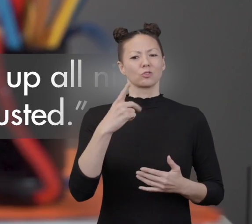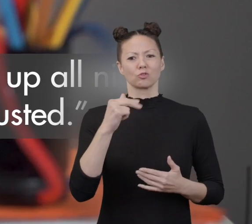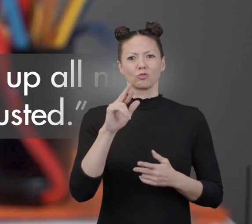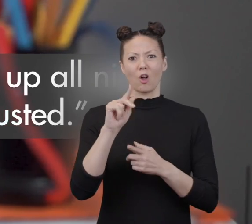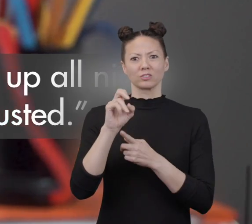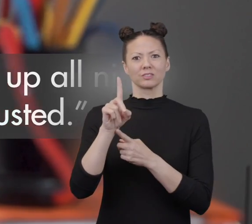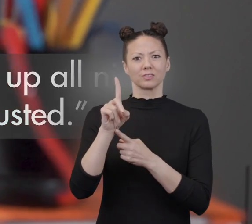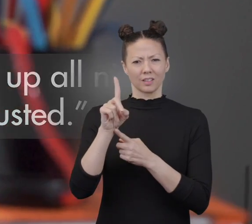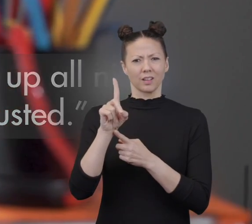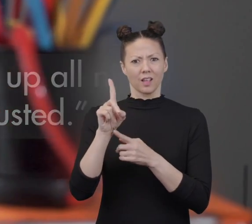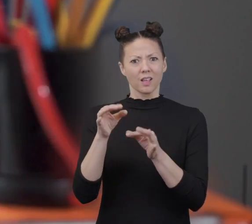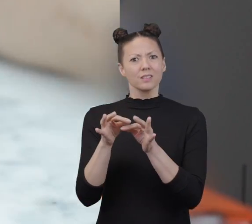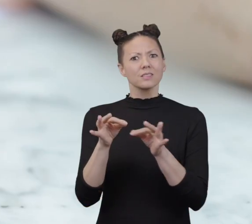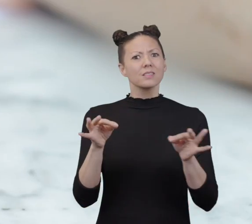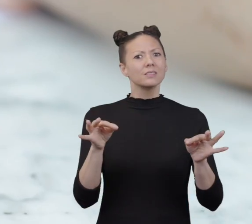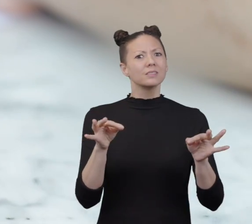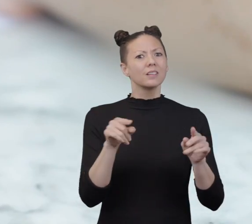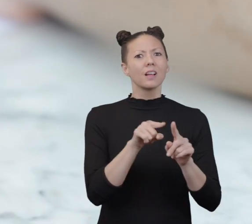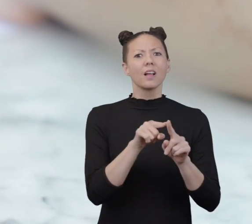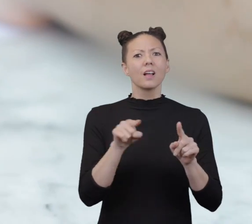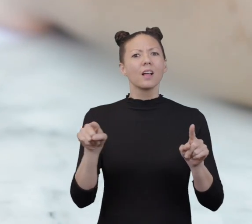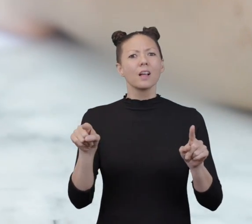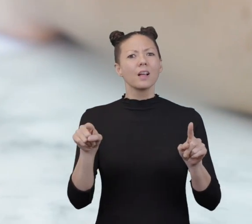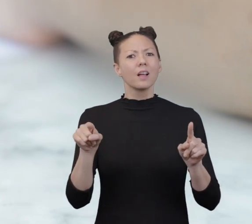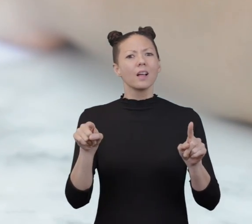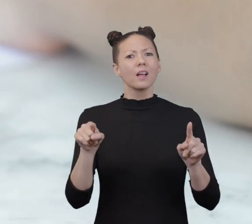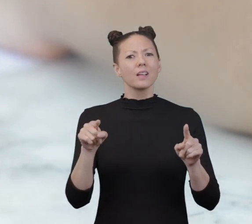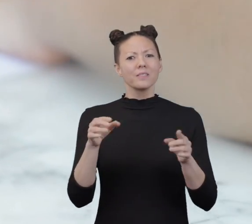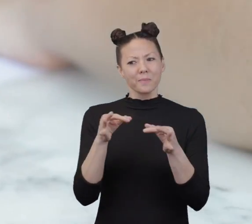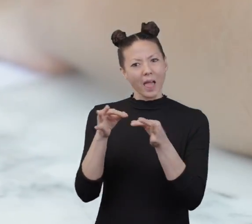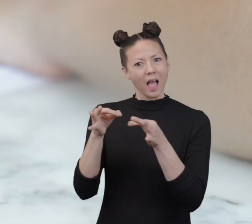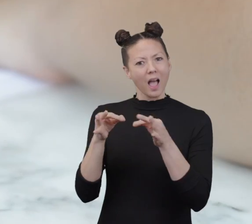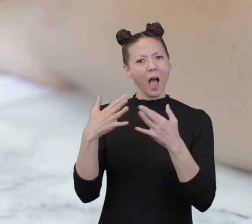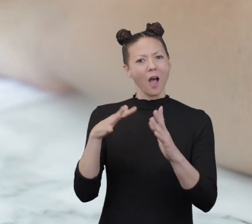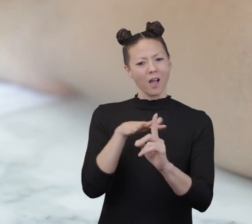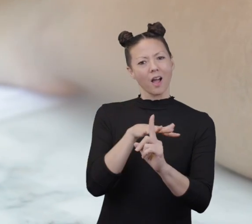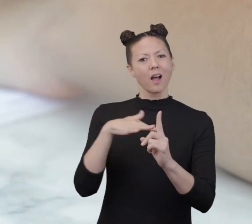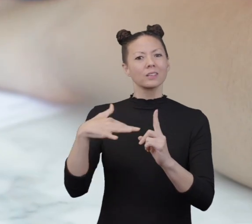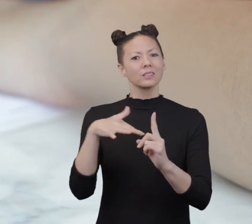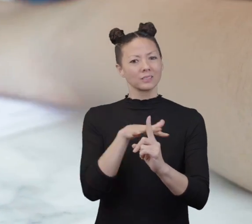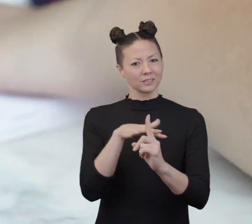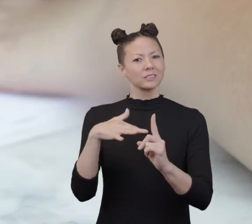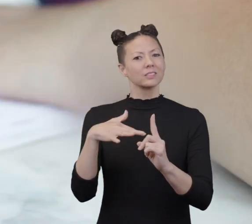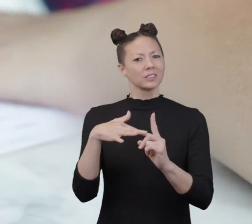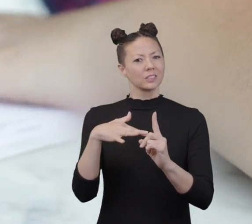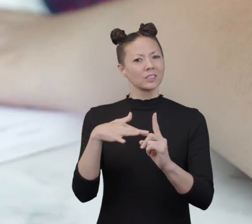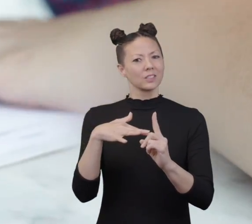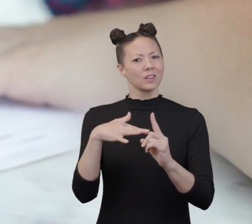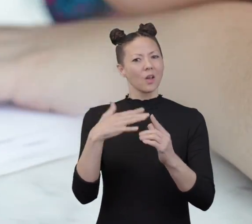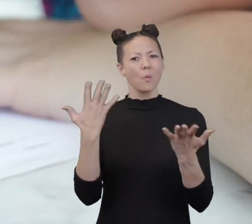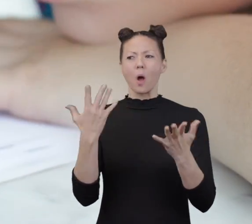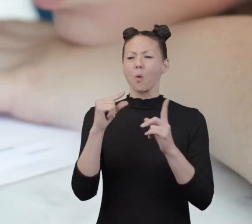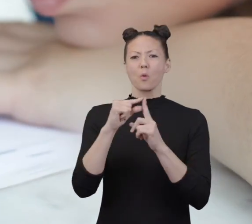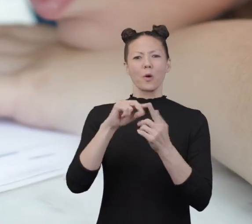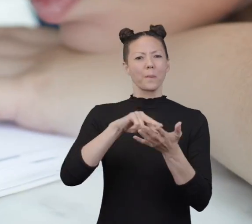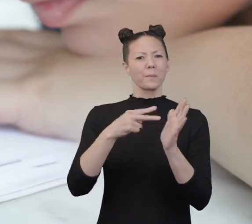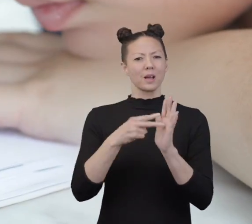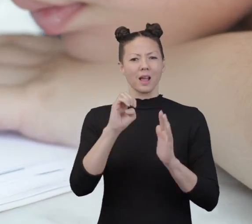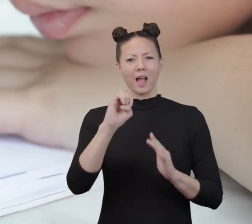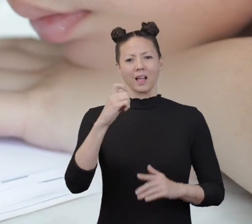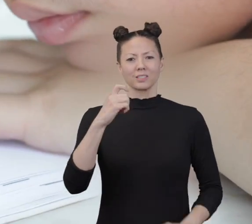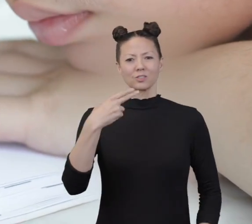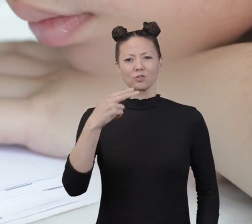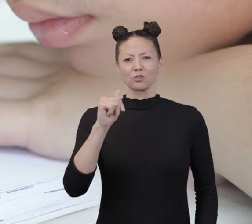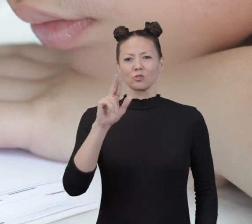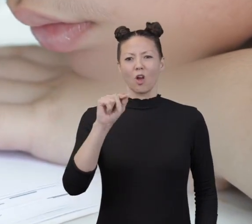exhausted." The other words in that sentence are the explanation or context for what the word